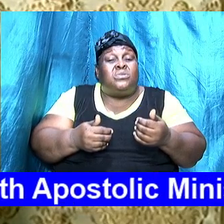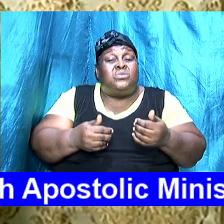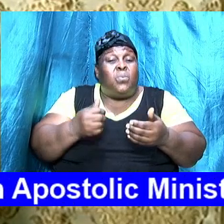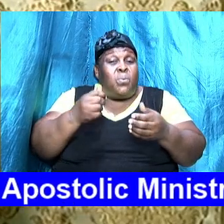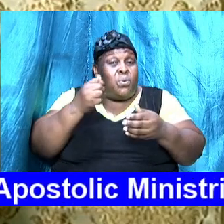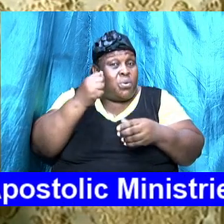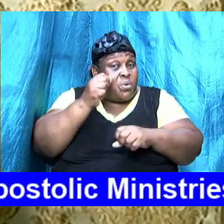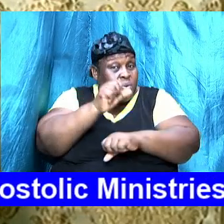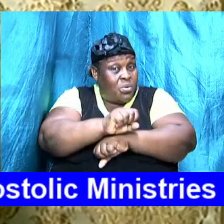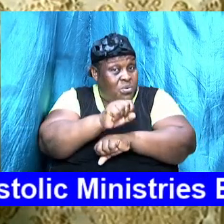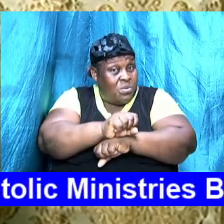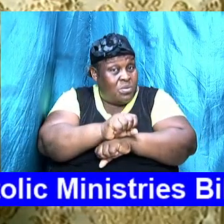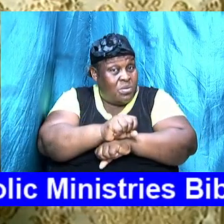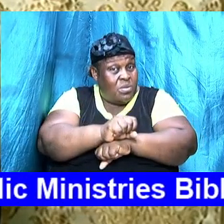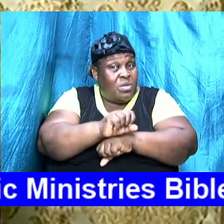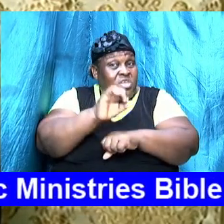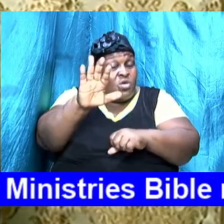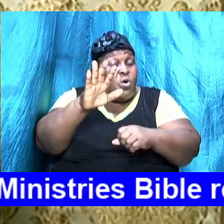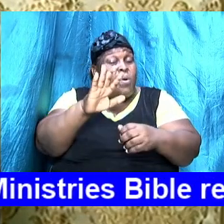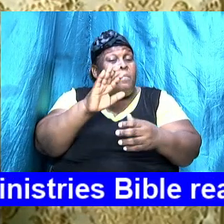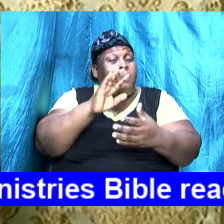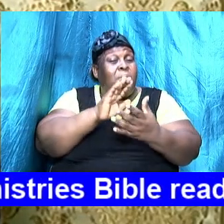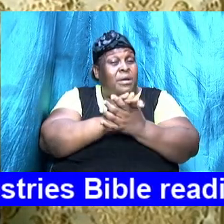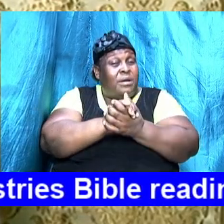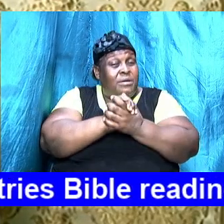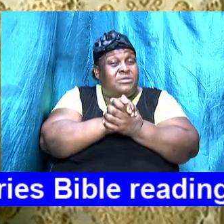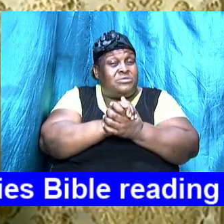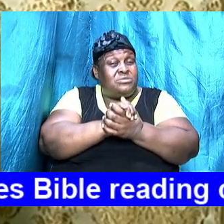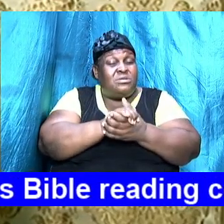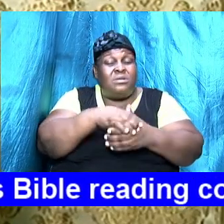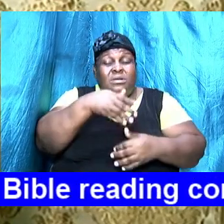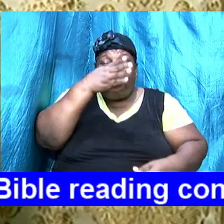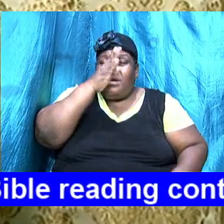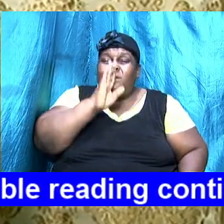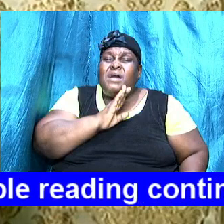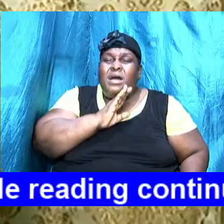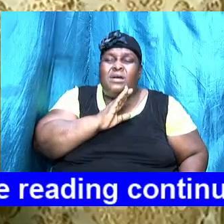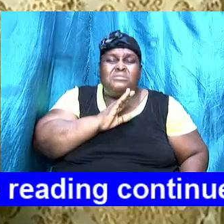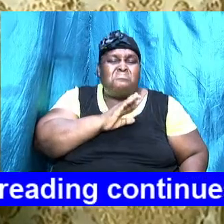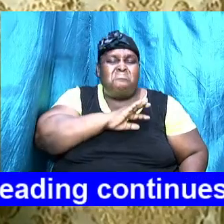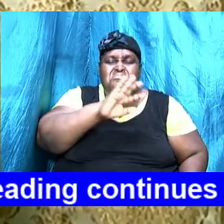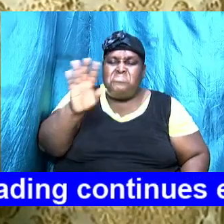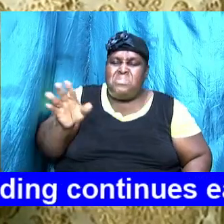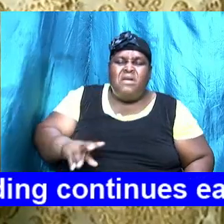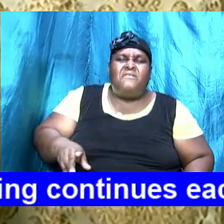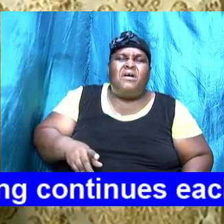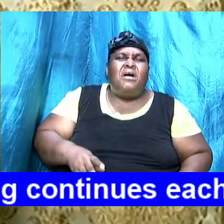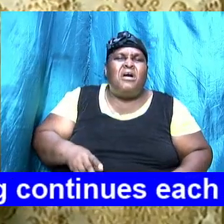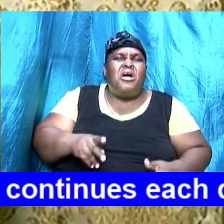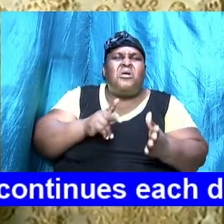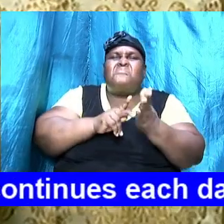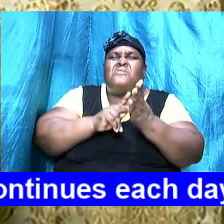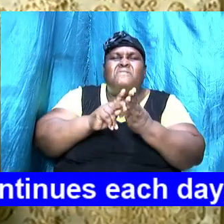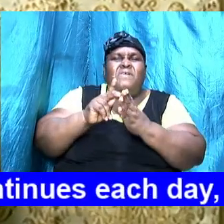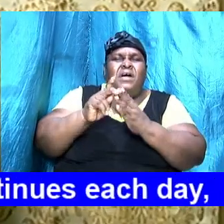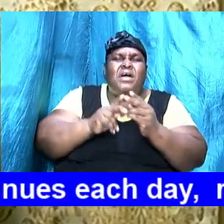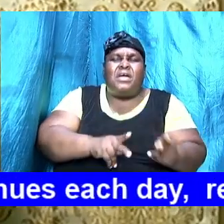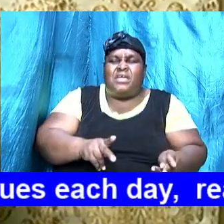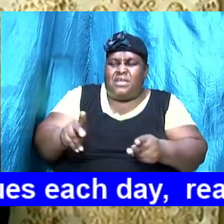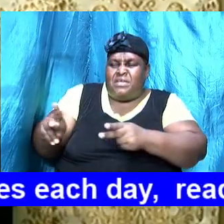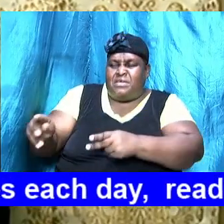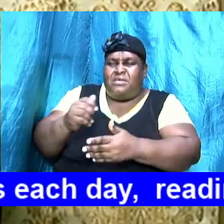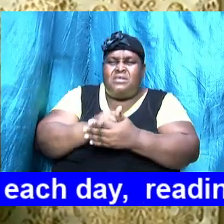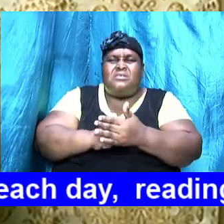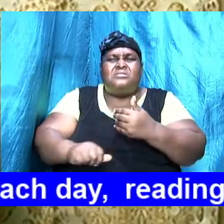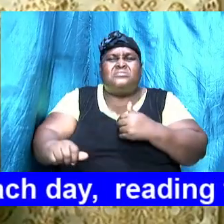know. God will never provide somebody for you if